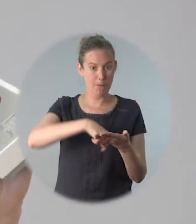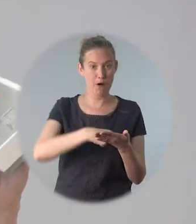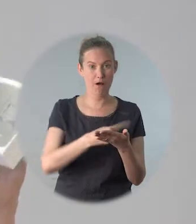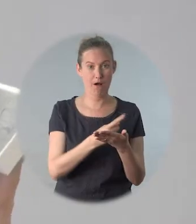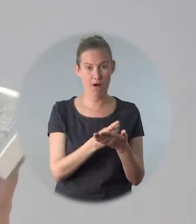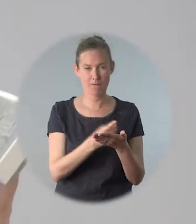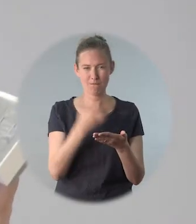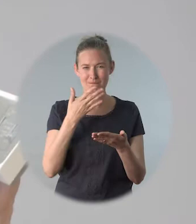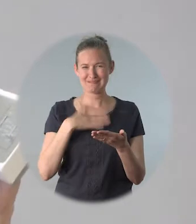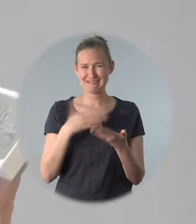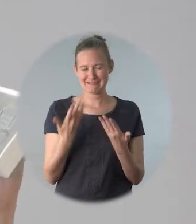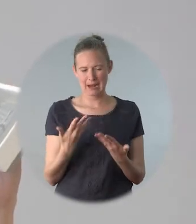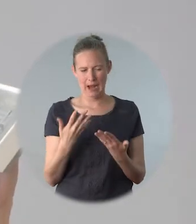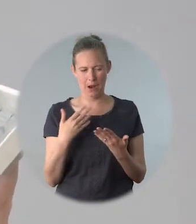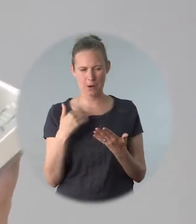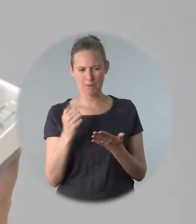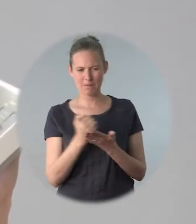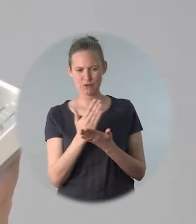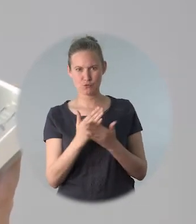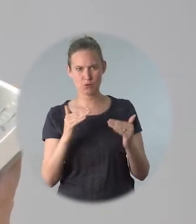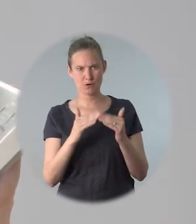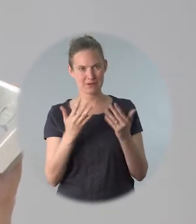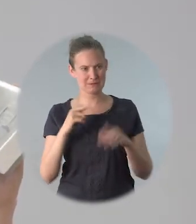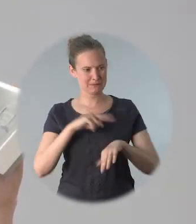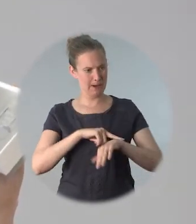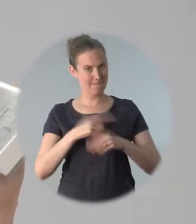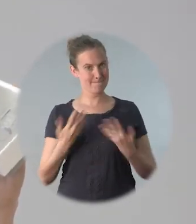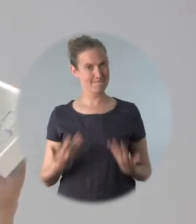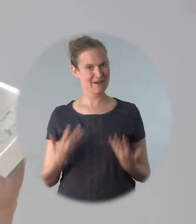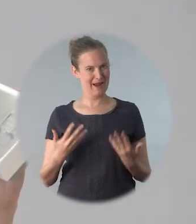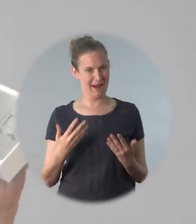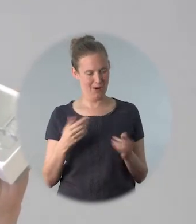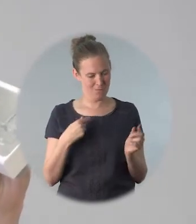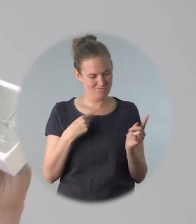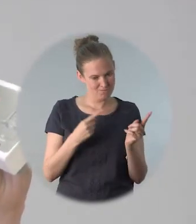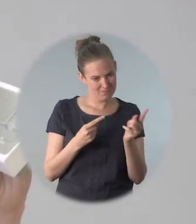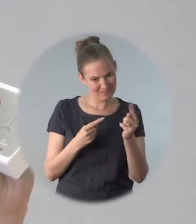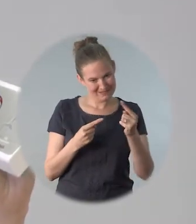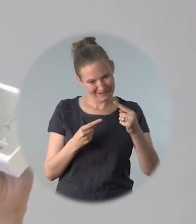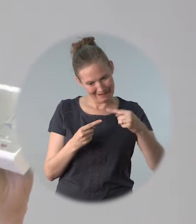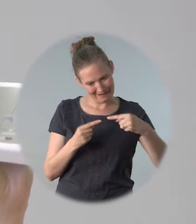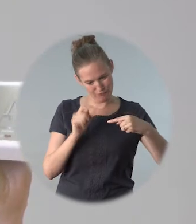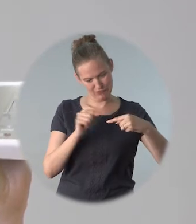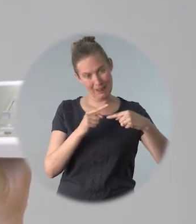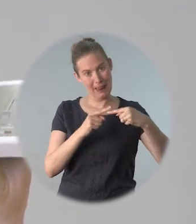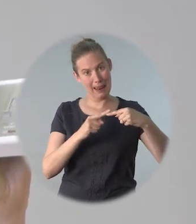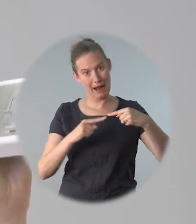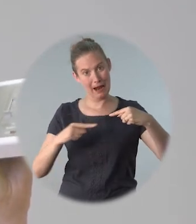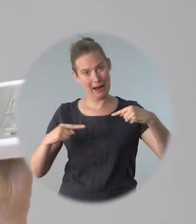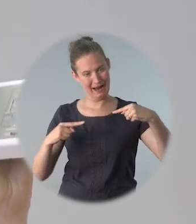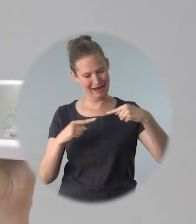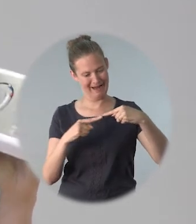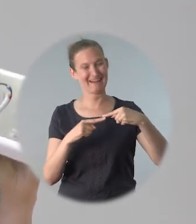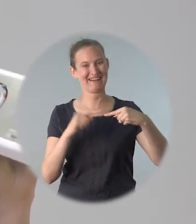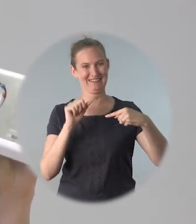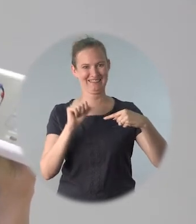one. The first thing to make sure you need to do is to set the time according to the correct time of day. So this spins